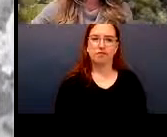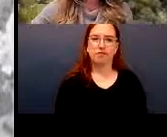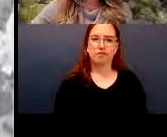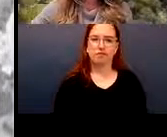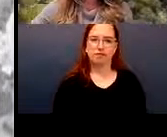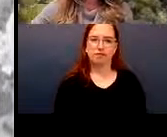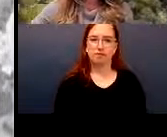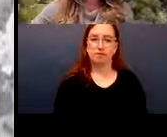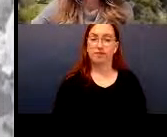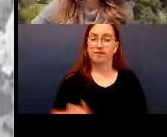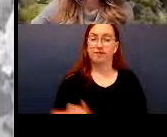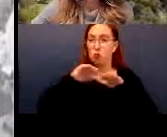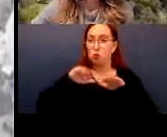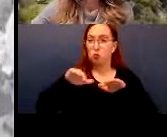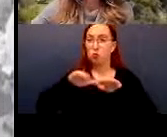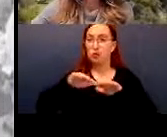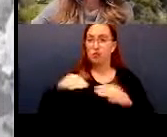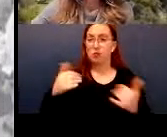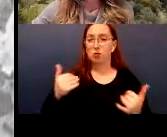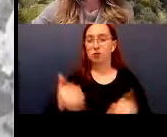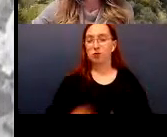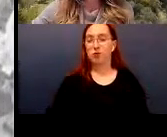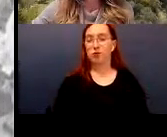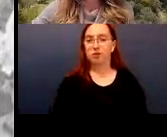Here is the pool area today.